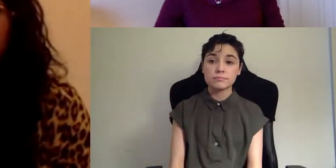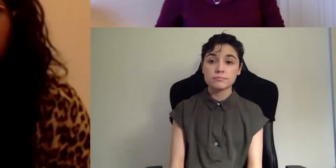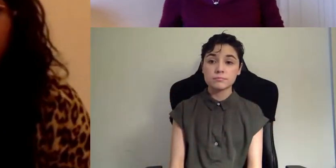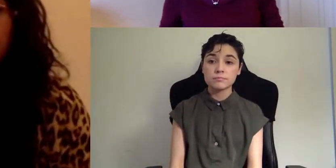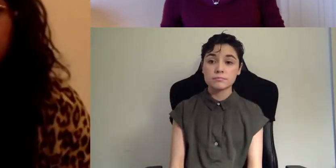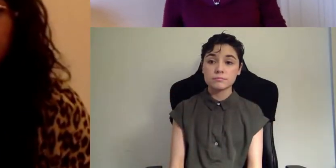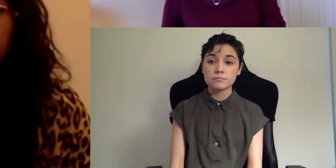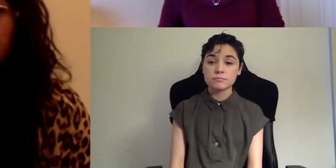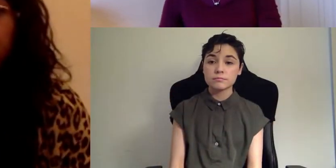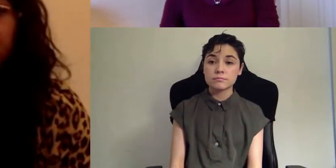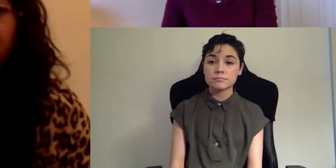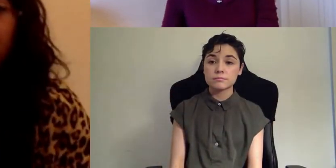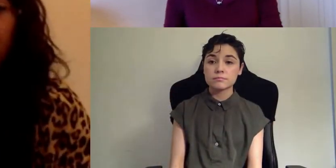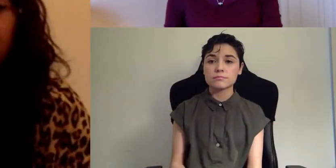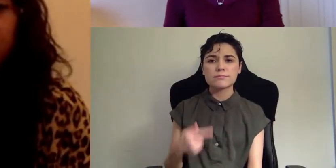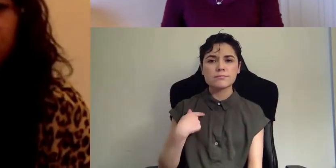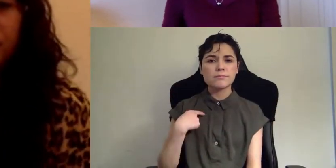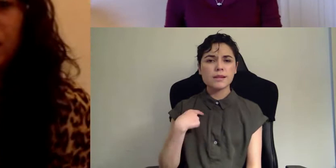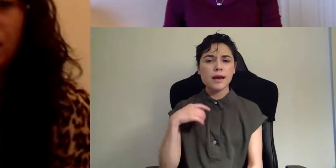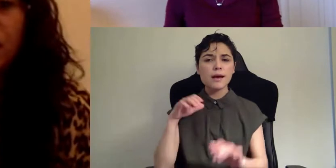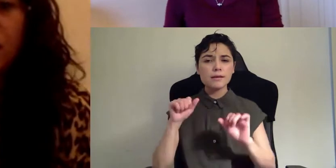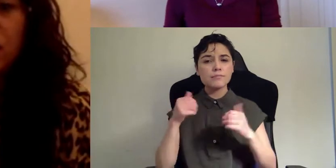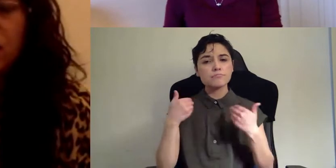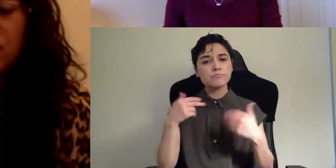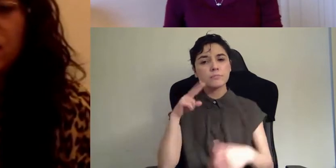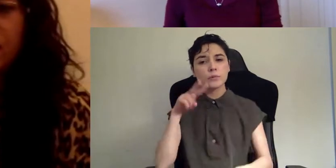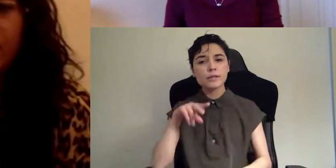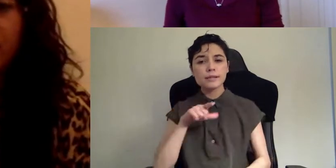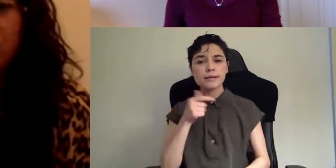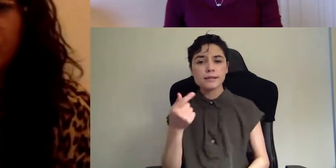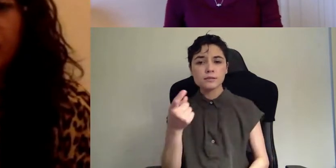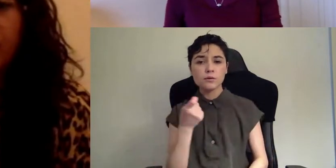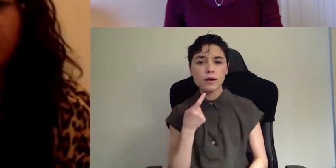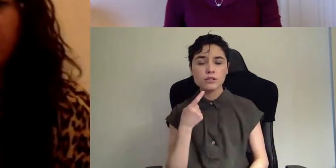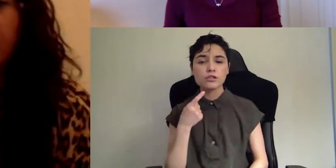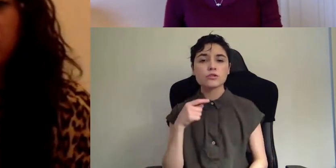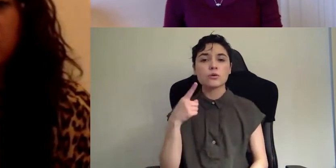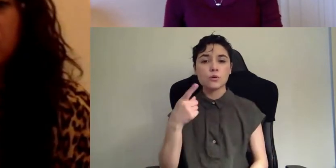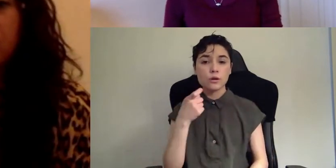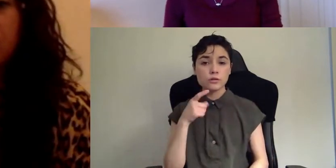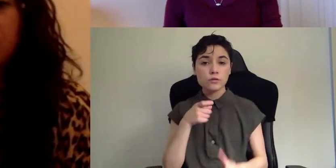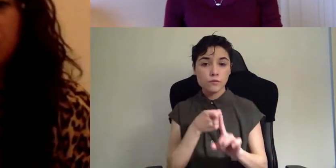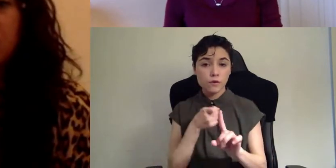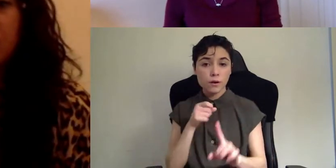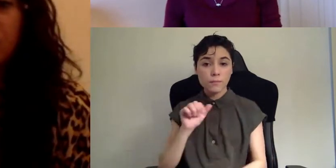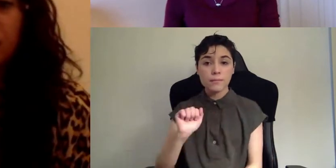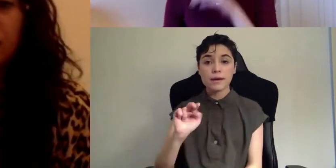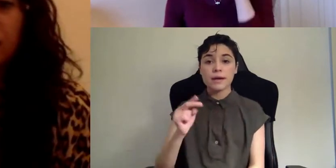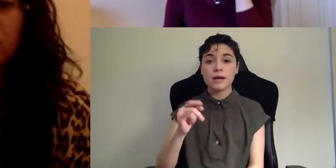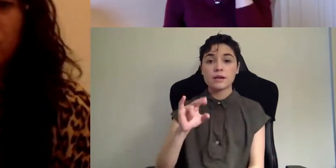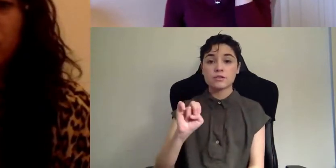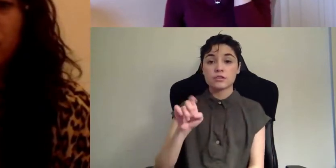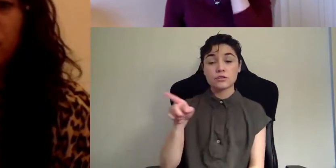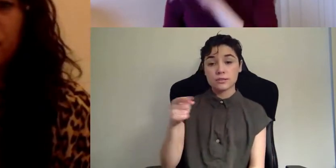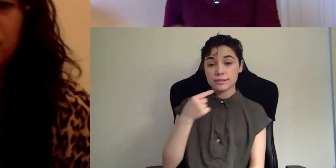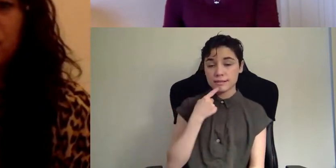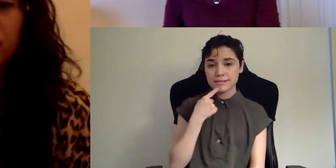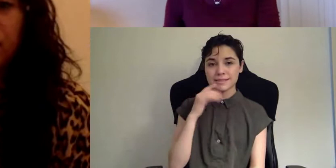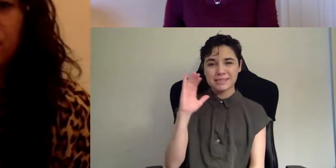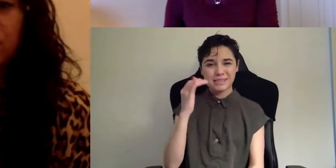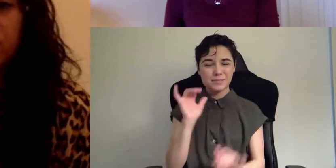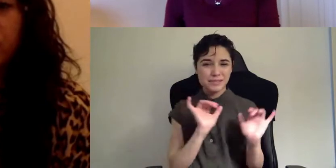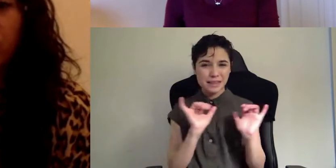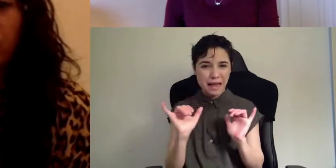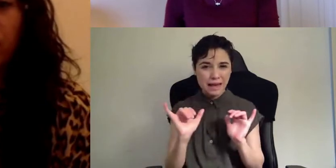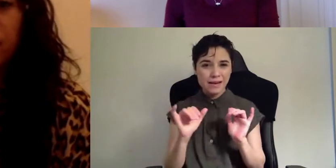I can read the next one. This is from Angie, and Angie says, it seems like finding a trauma therapist